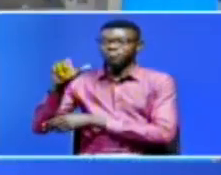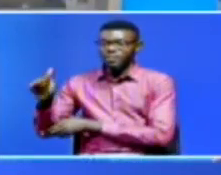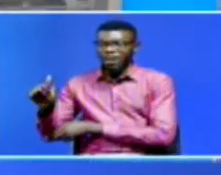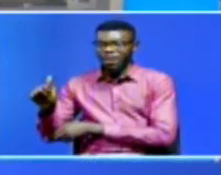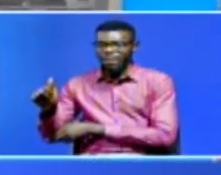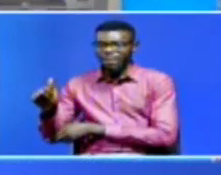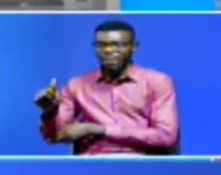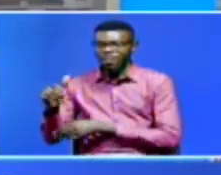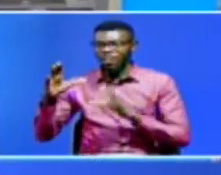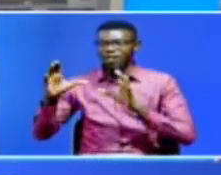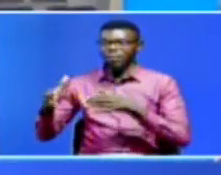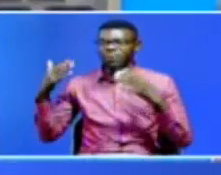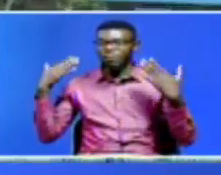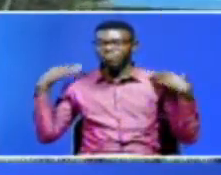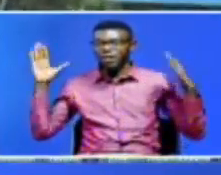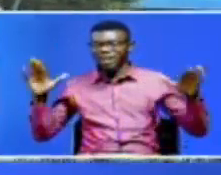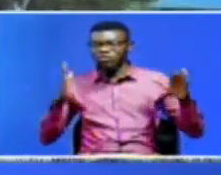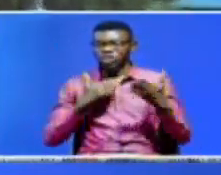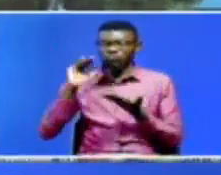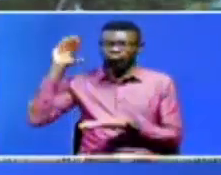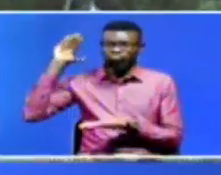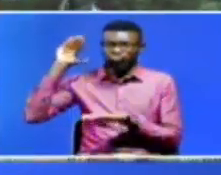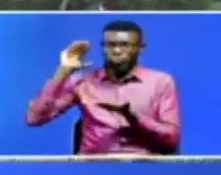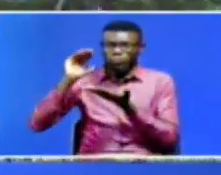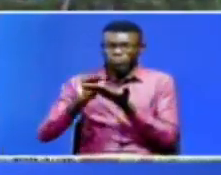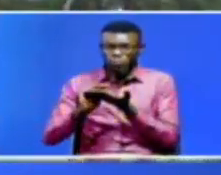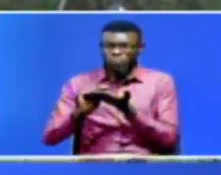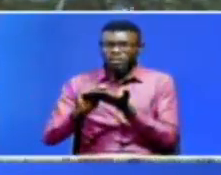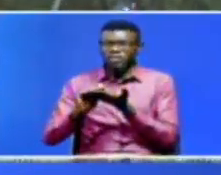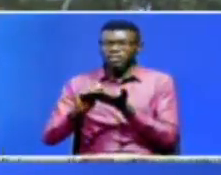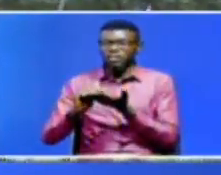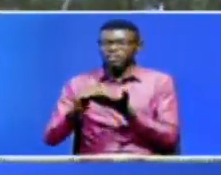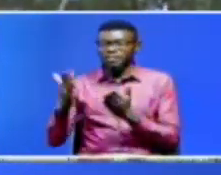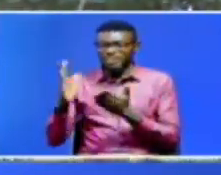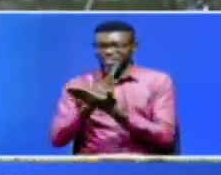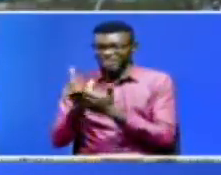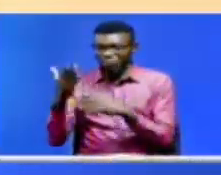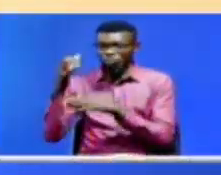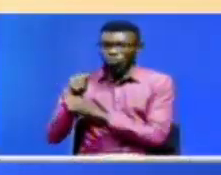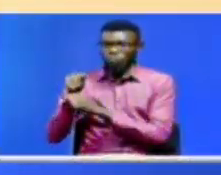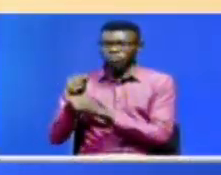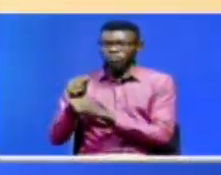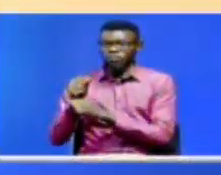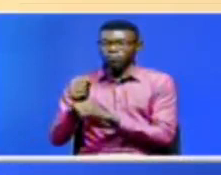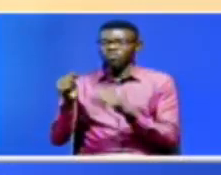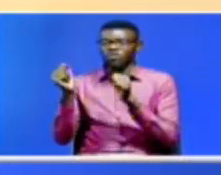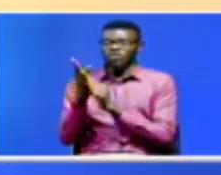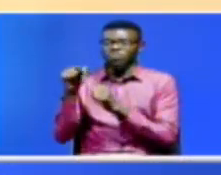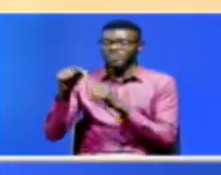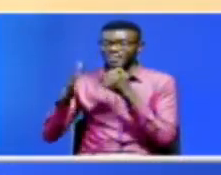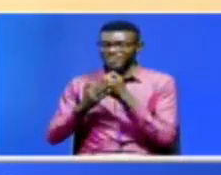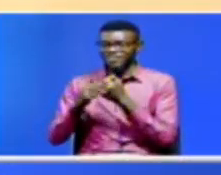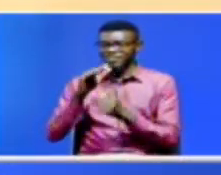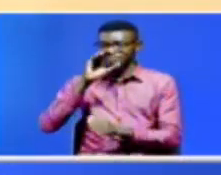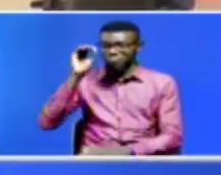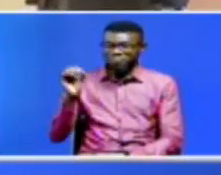PLC to reduce its majority shareholding in Barclays Africa Group, the former parent company, to 14.9% and